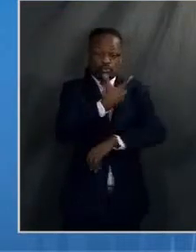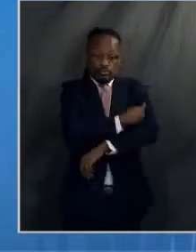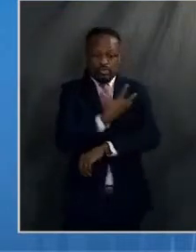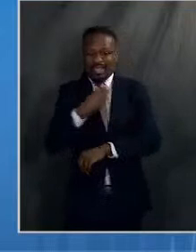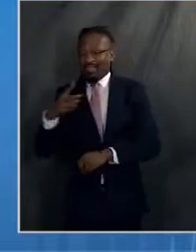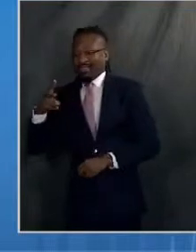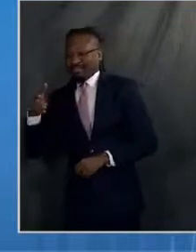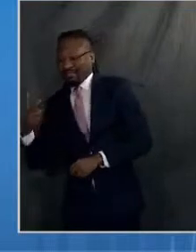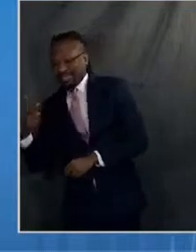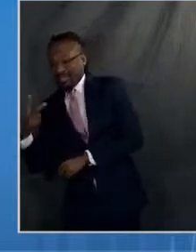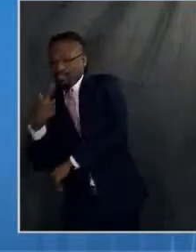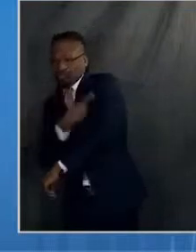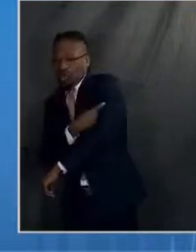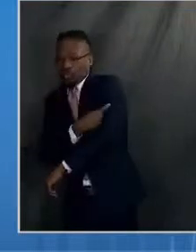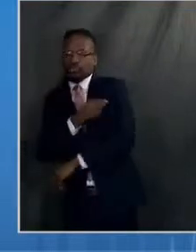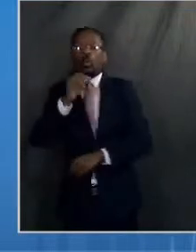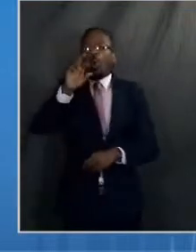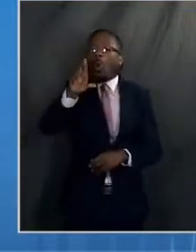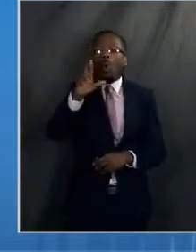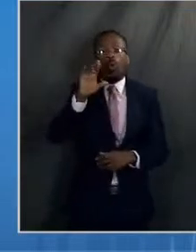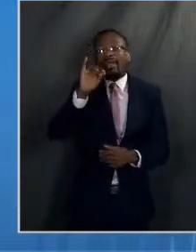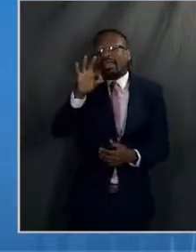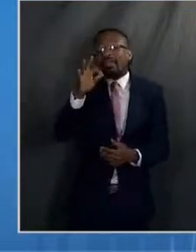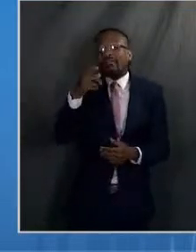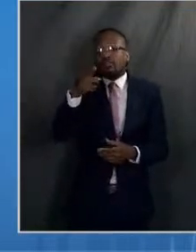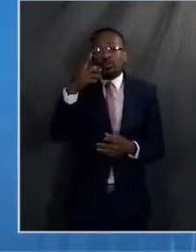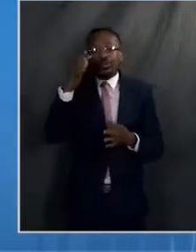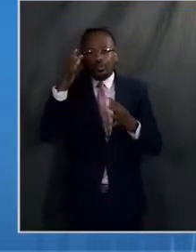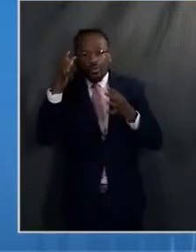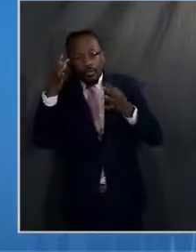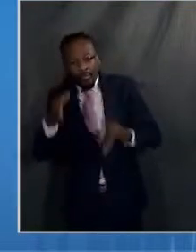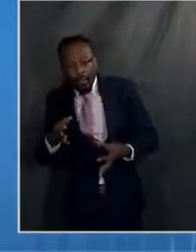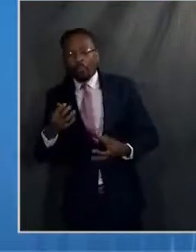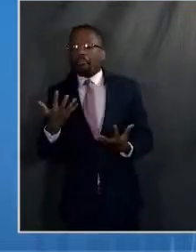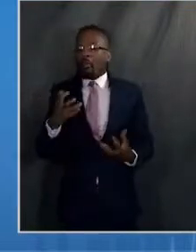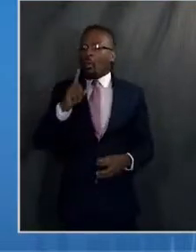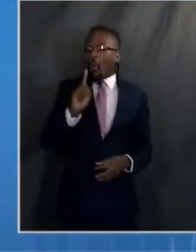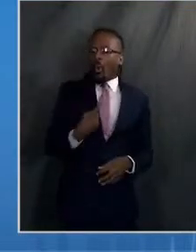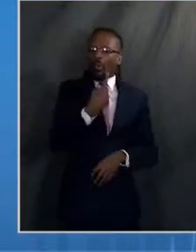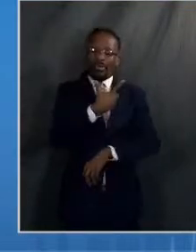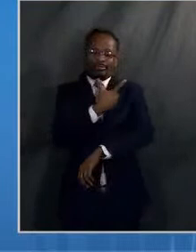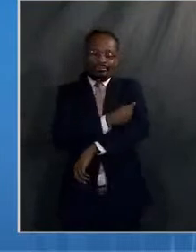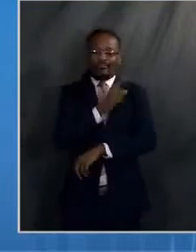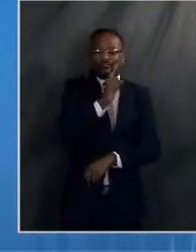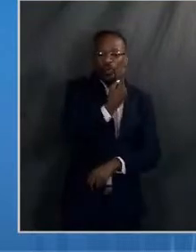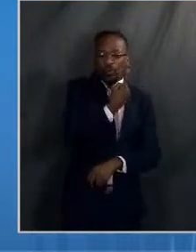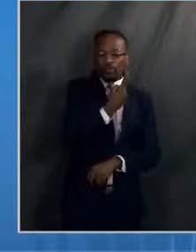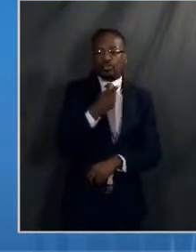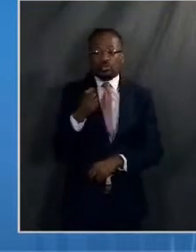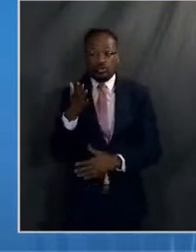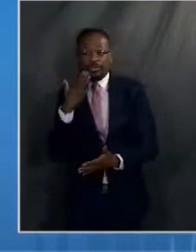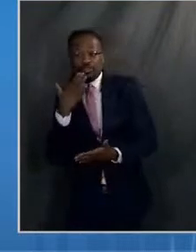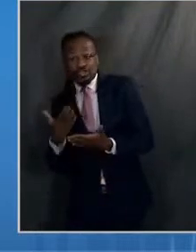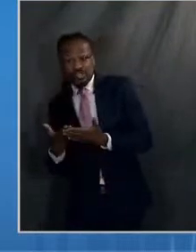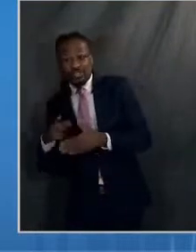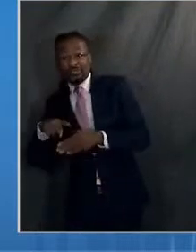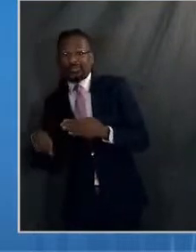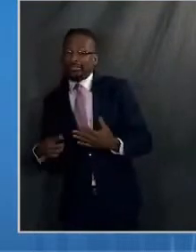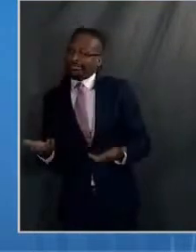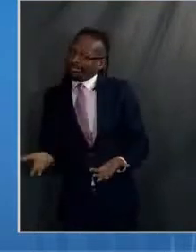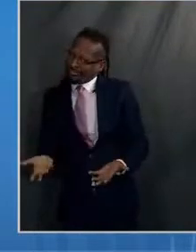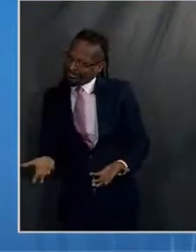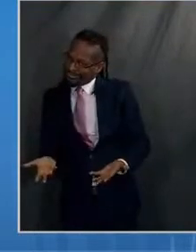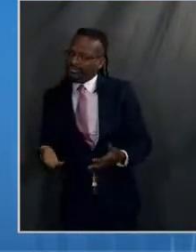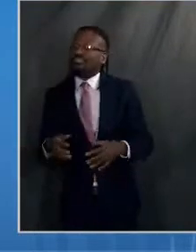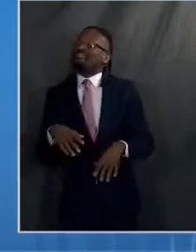with a single dose, you can get good results. And in fact, the interval between the first and second dose can now